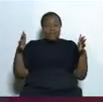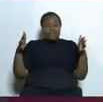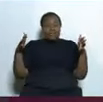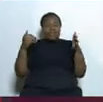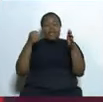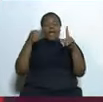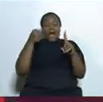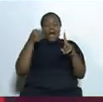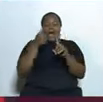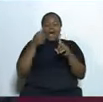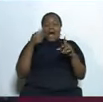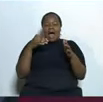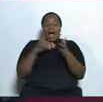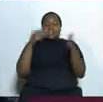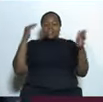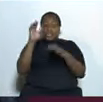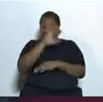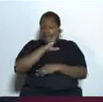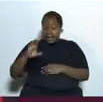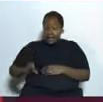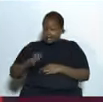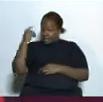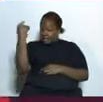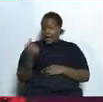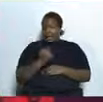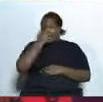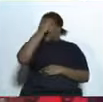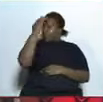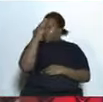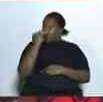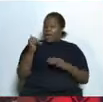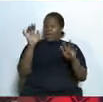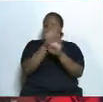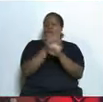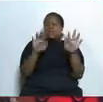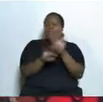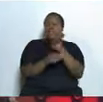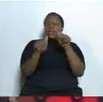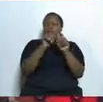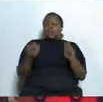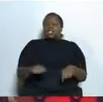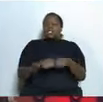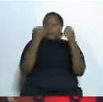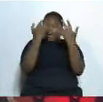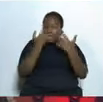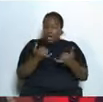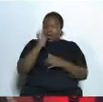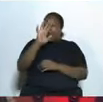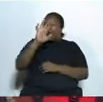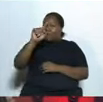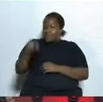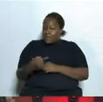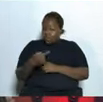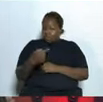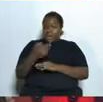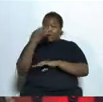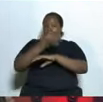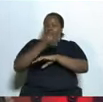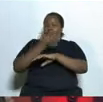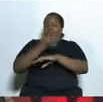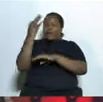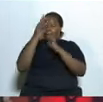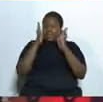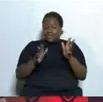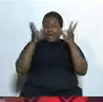cult comes, because everything that's happening now in those 5,000 cults, Satan